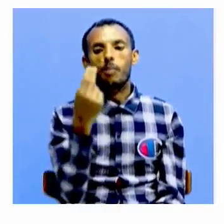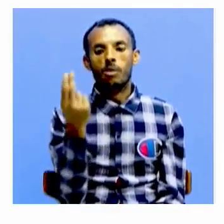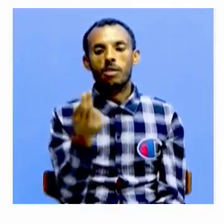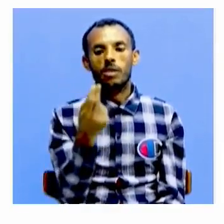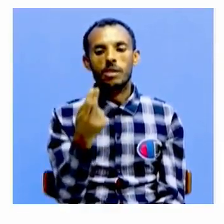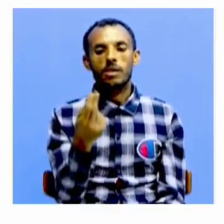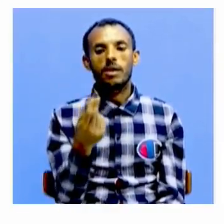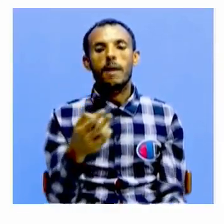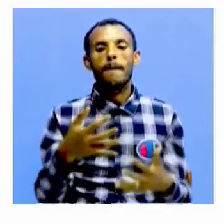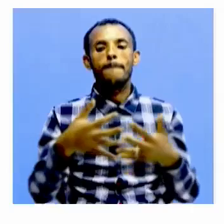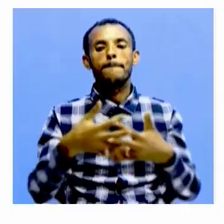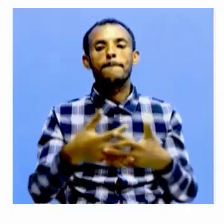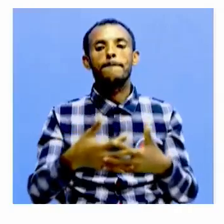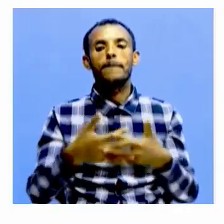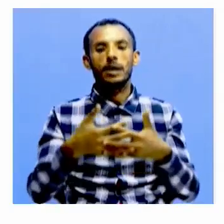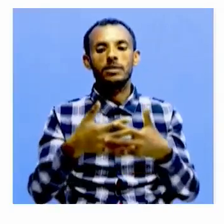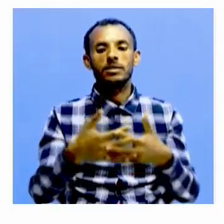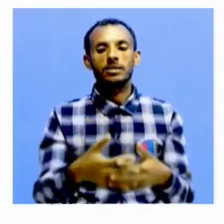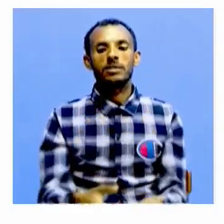machines.